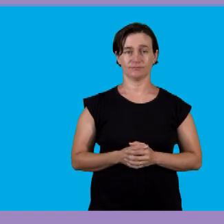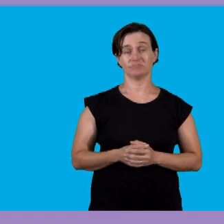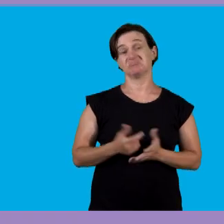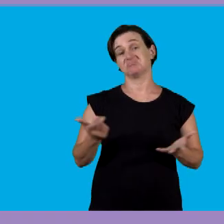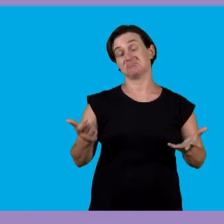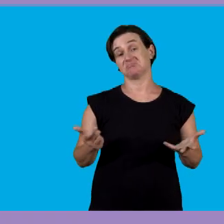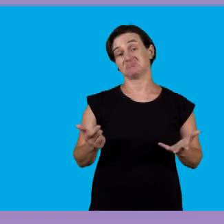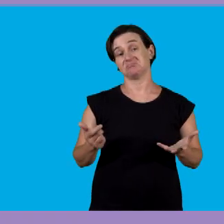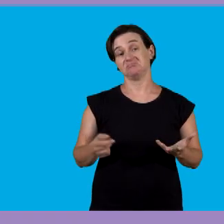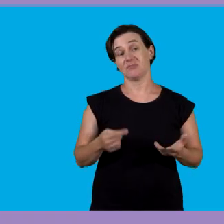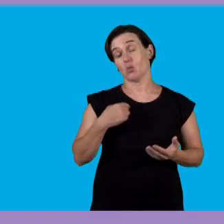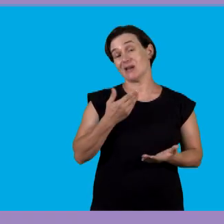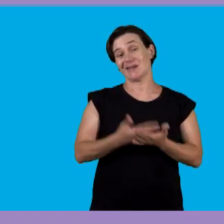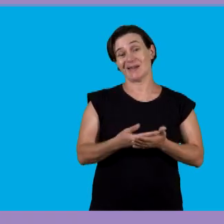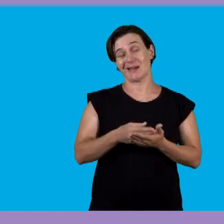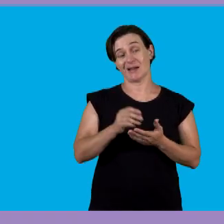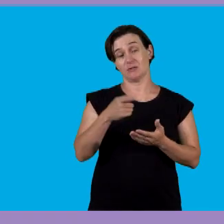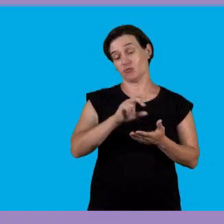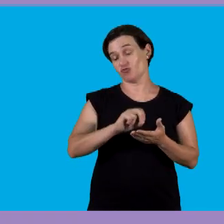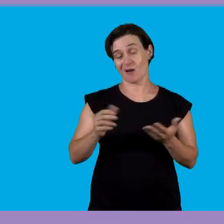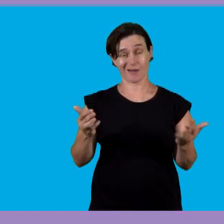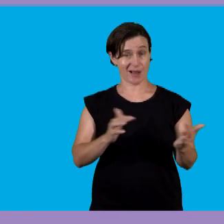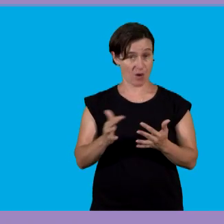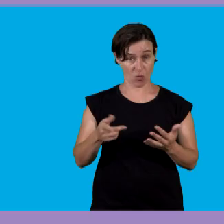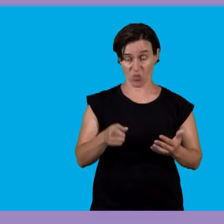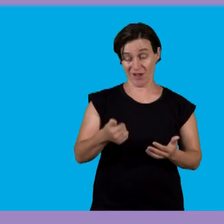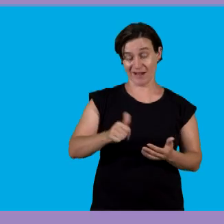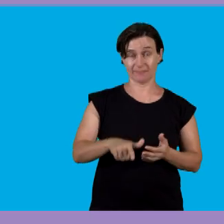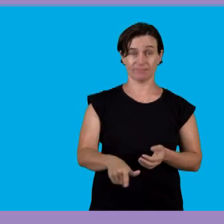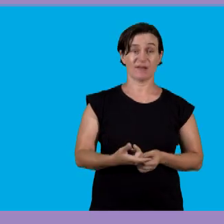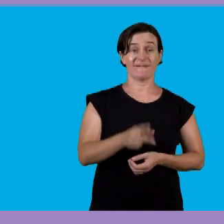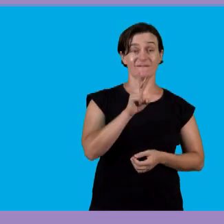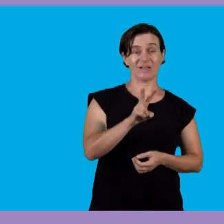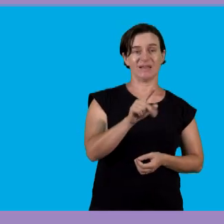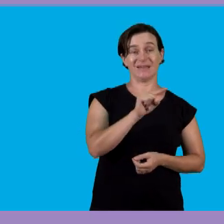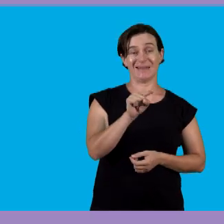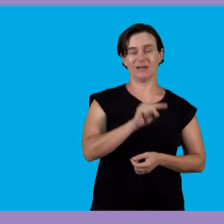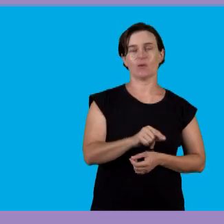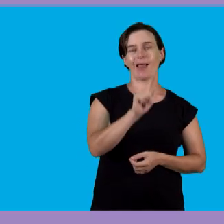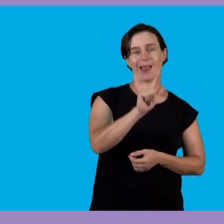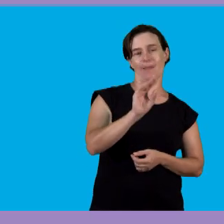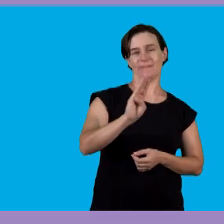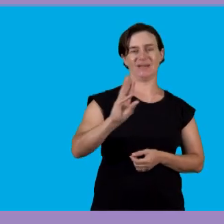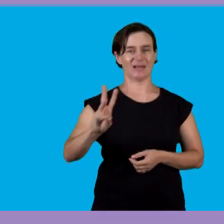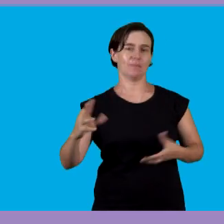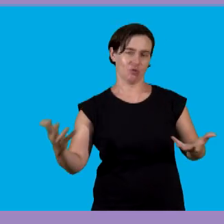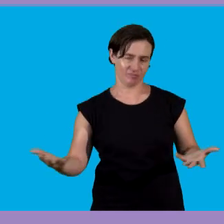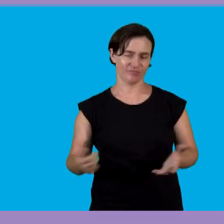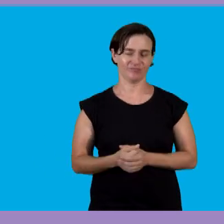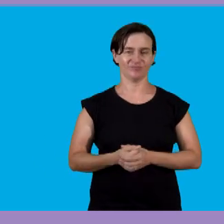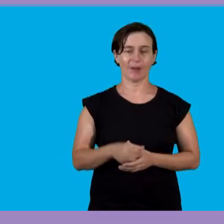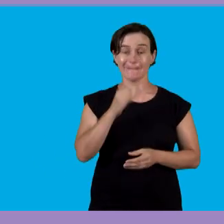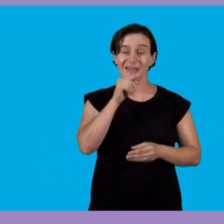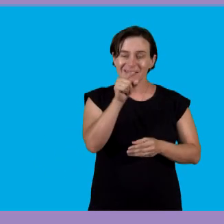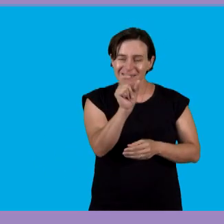our algebraic rule by saying that V is equals to L times B times W, and